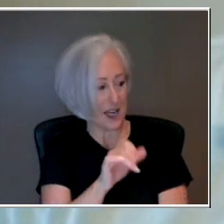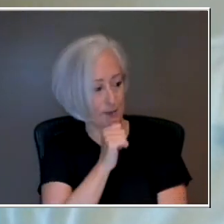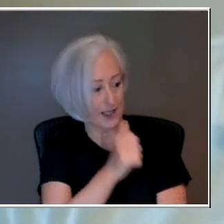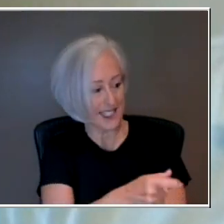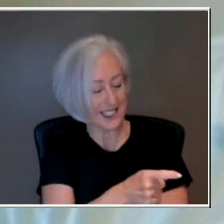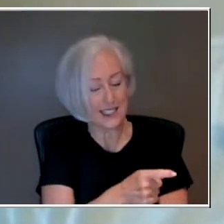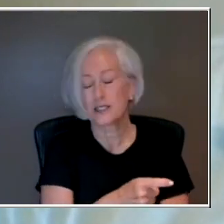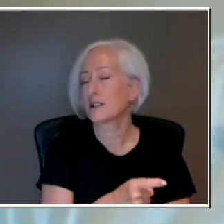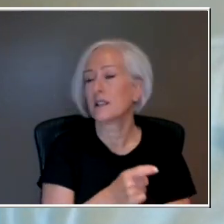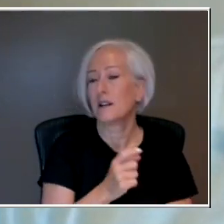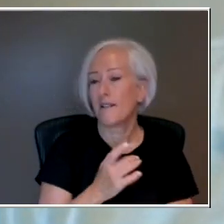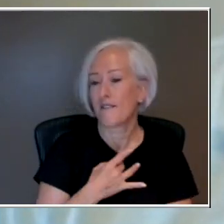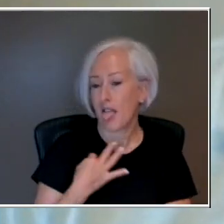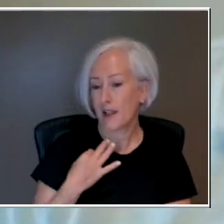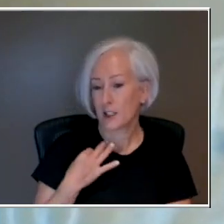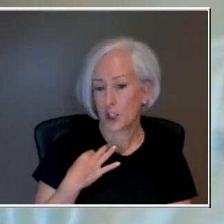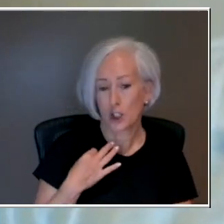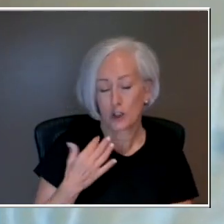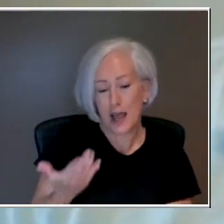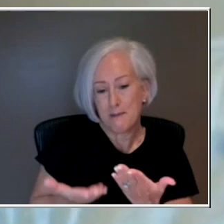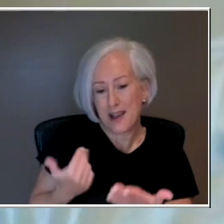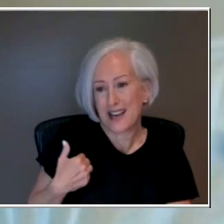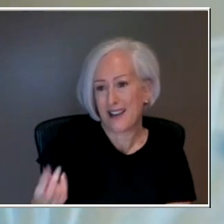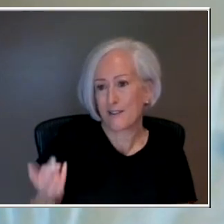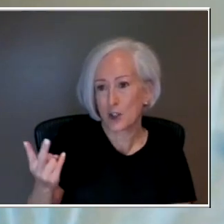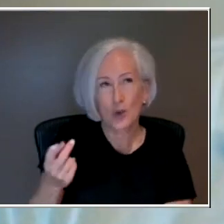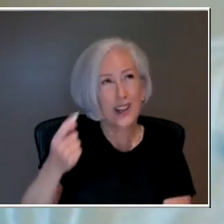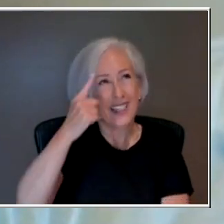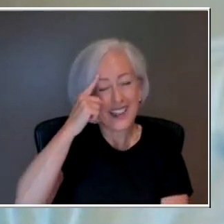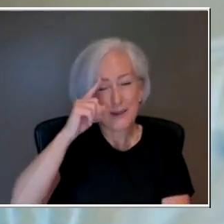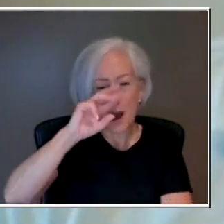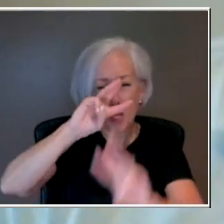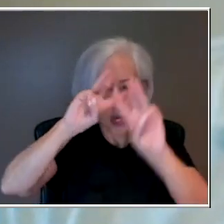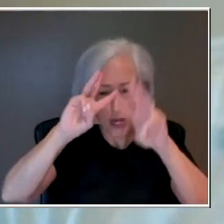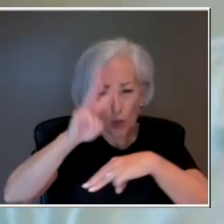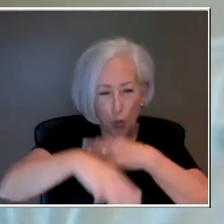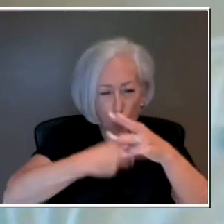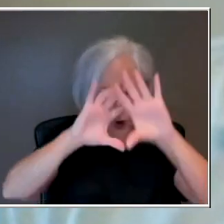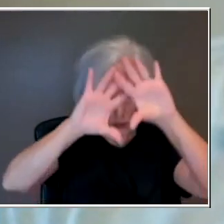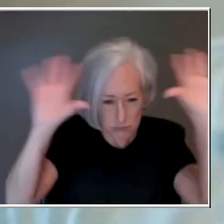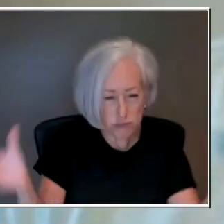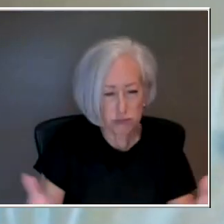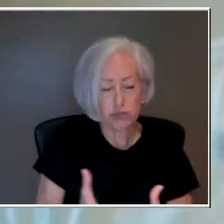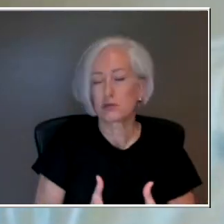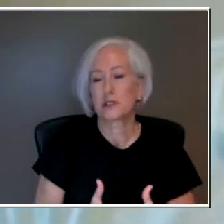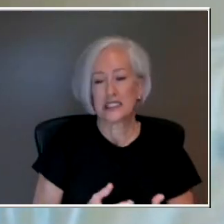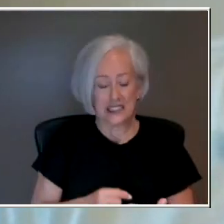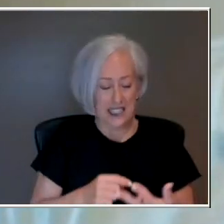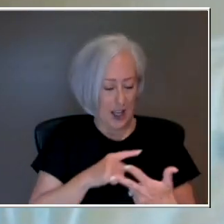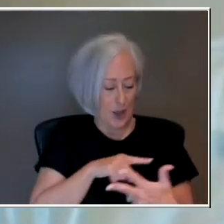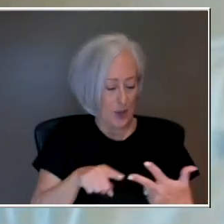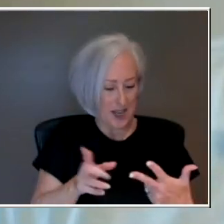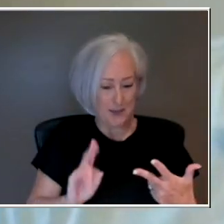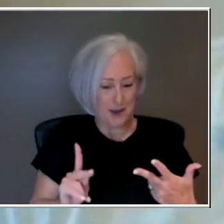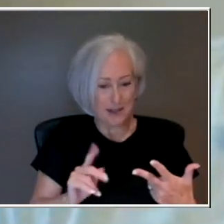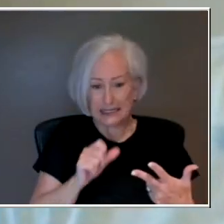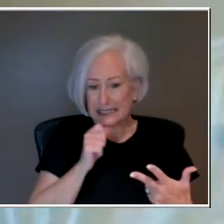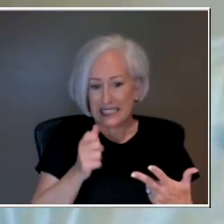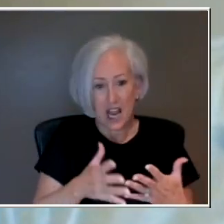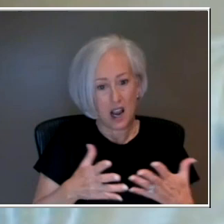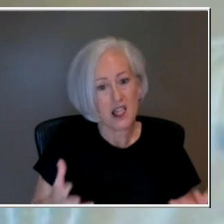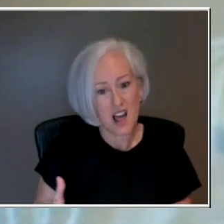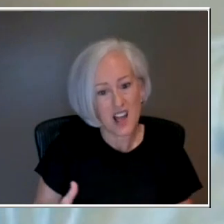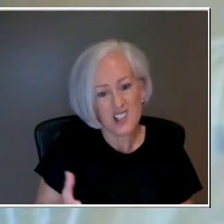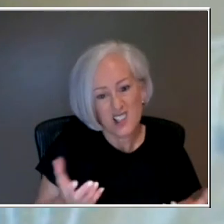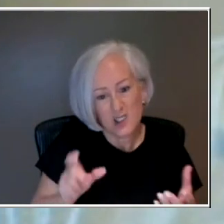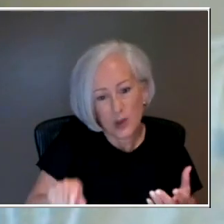possibilities, which if you think about it in the whole wide world, that's not a lot of possibilities. So we need a lot more donors. And